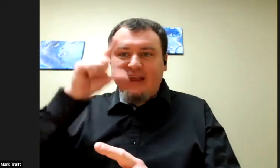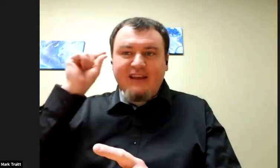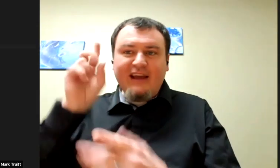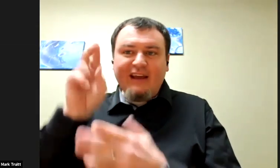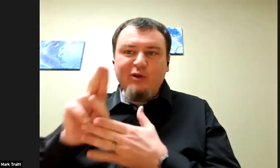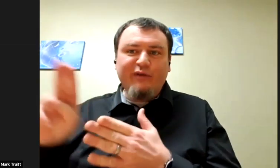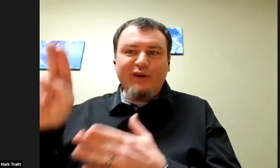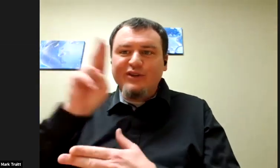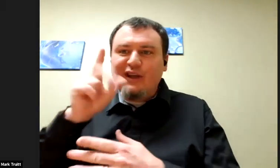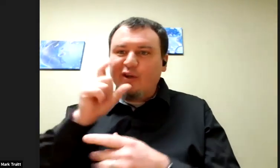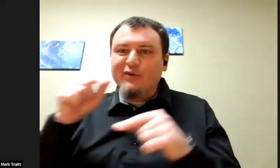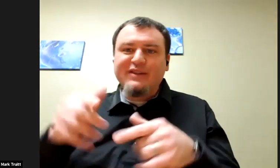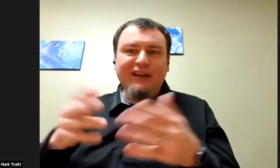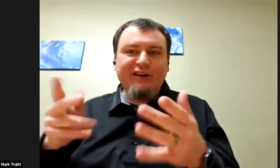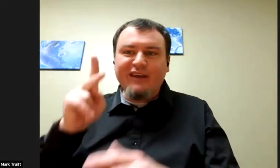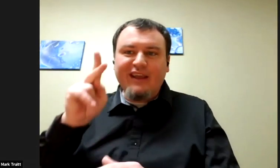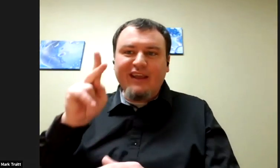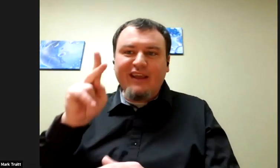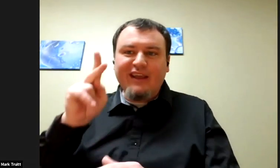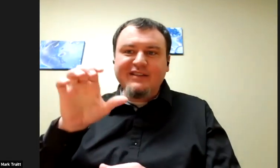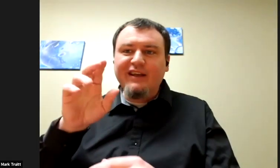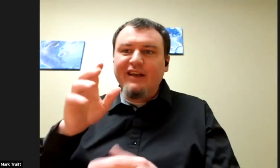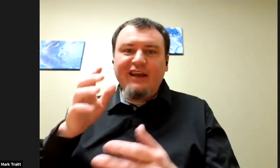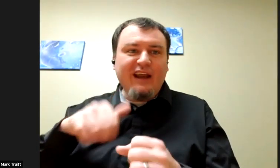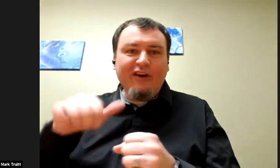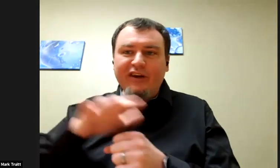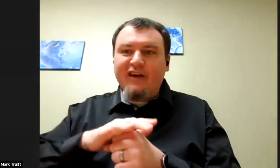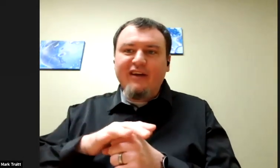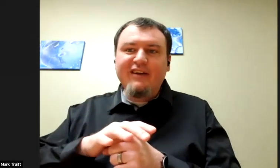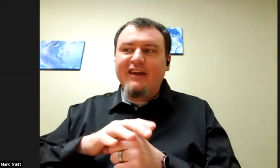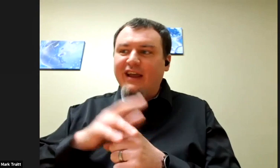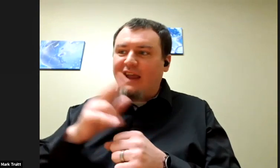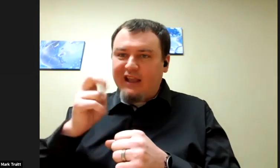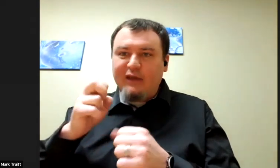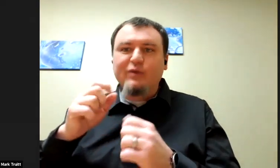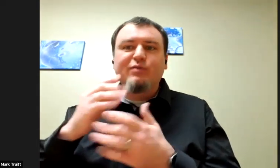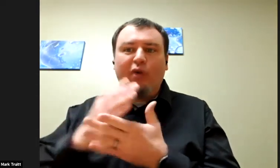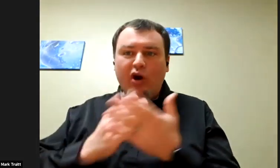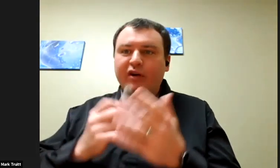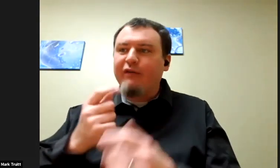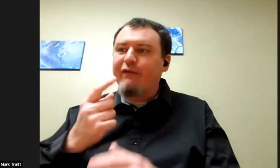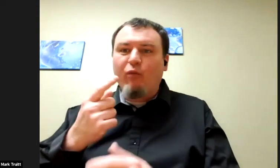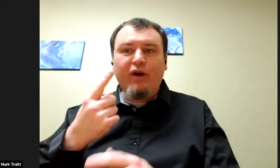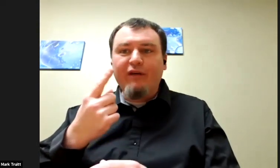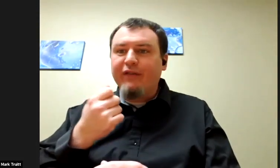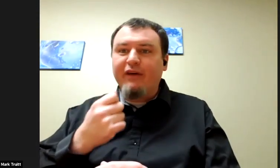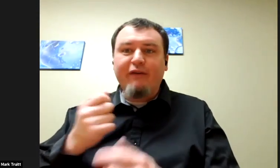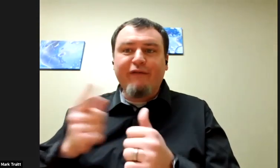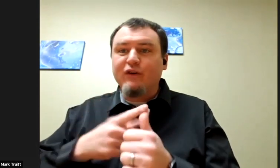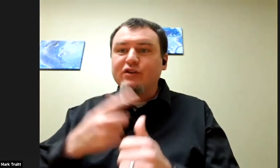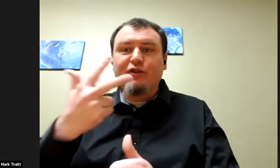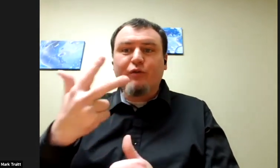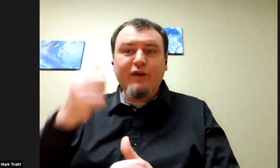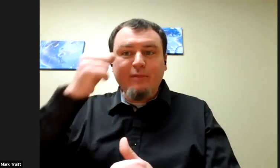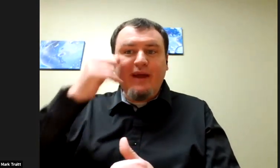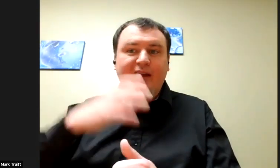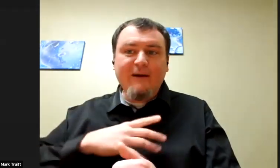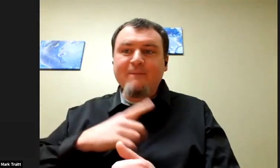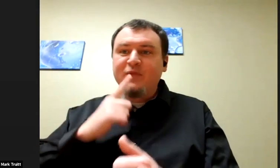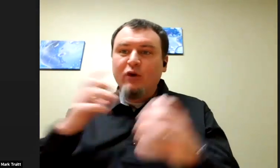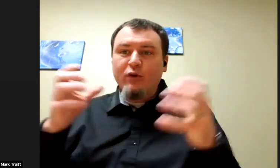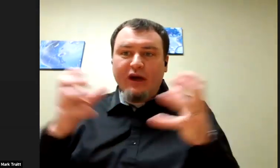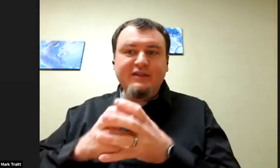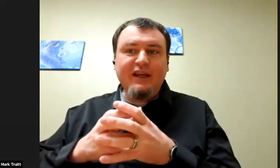from Gallaudet University who was here in the Kansas City area. And he was part of one of the first three